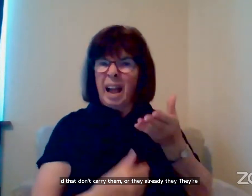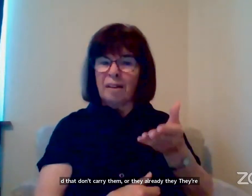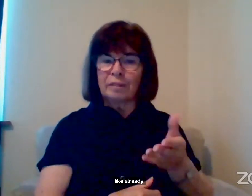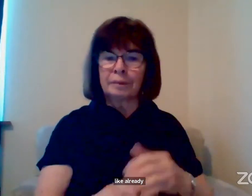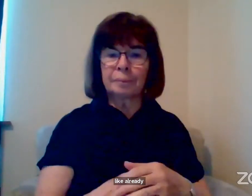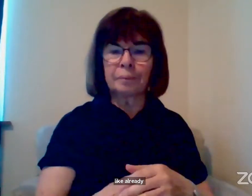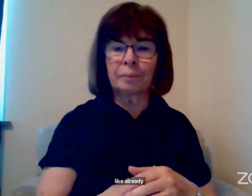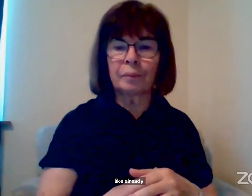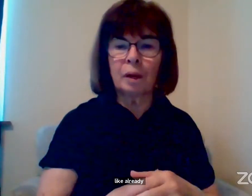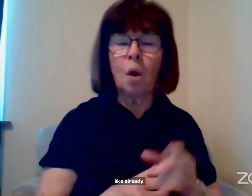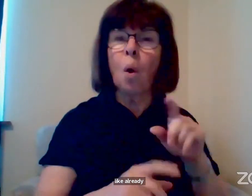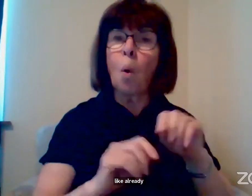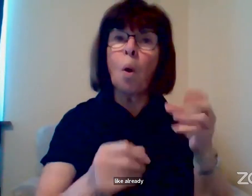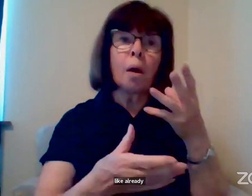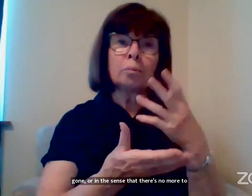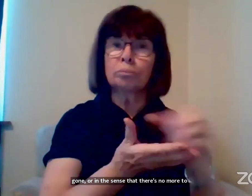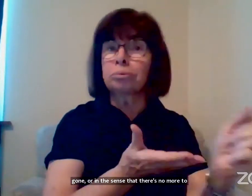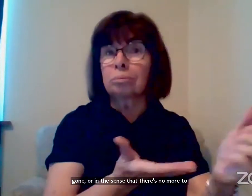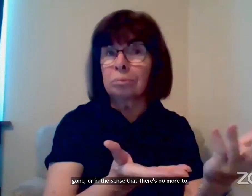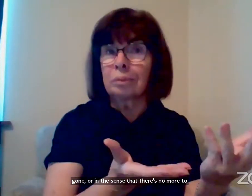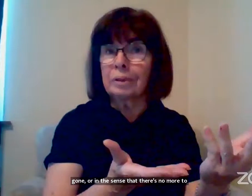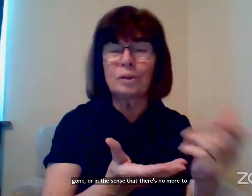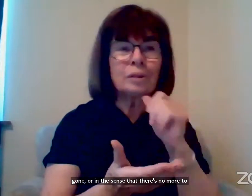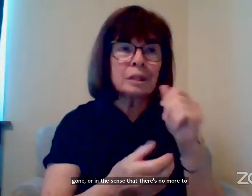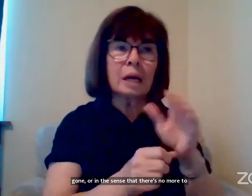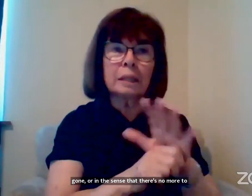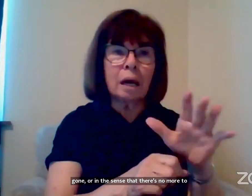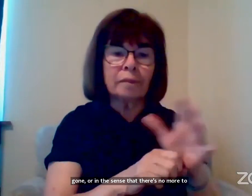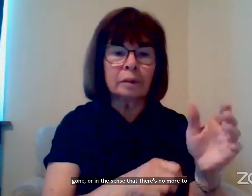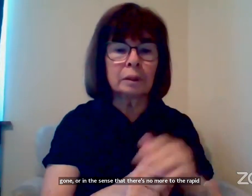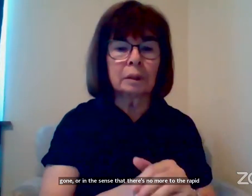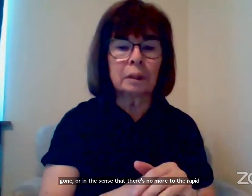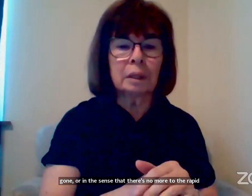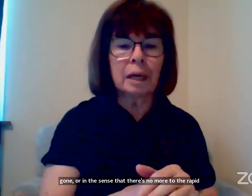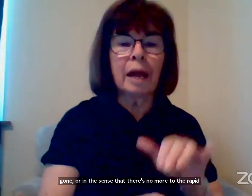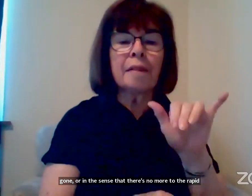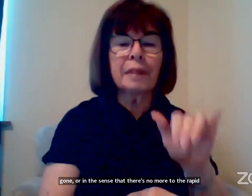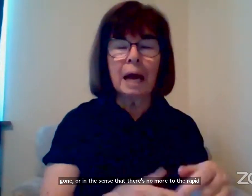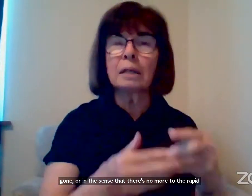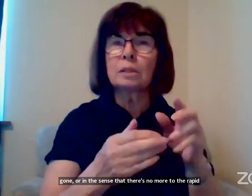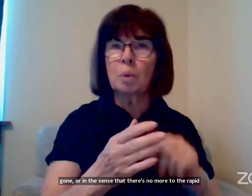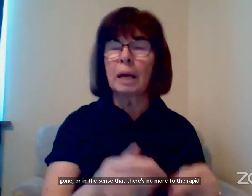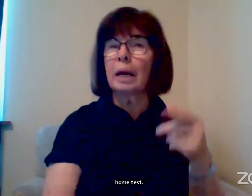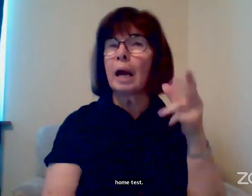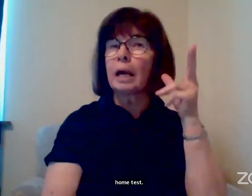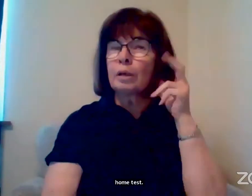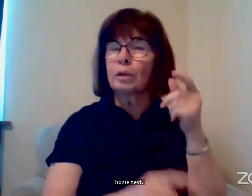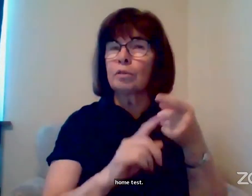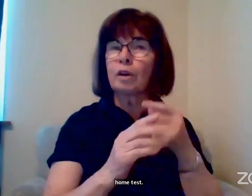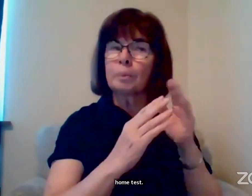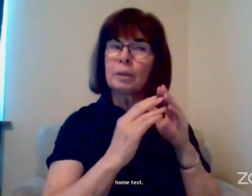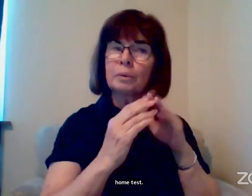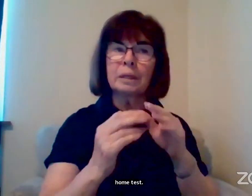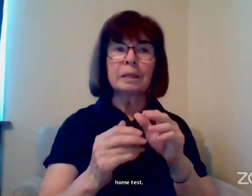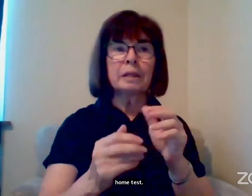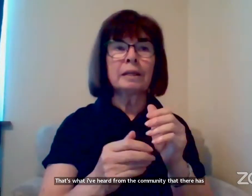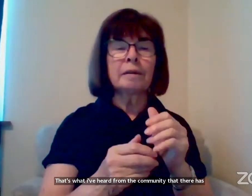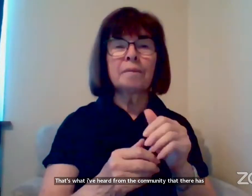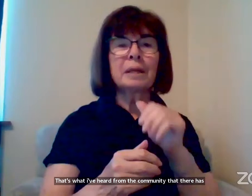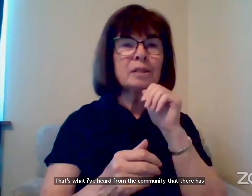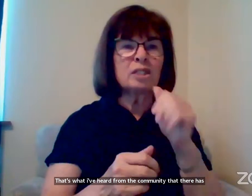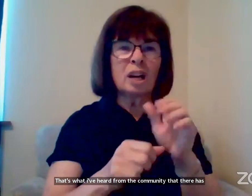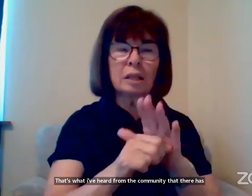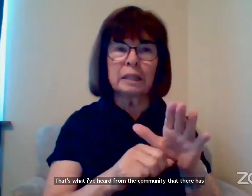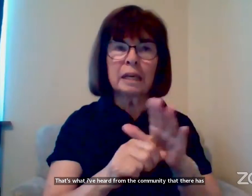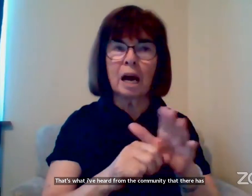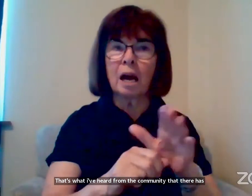there's no more rapid home tests. So that's what I've heard from the community, that there has been a lack of testing sites,